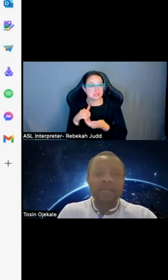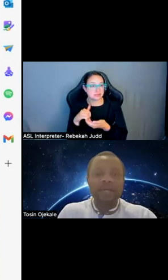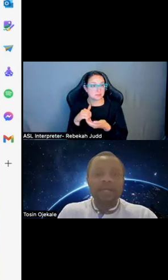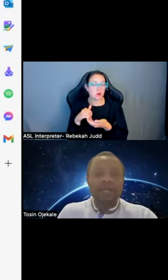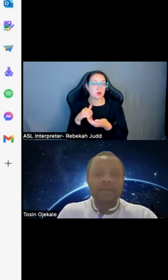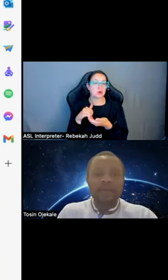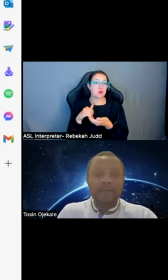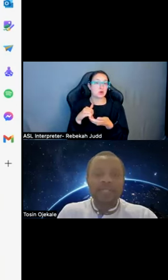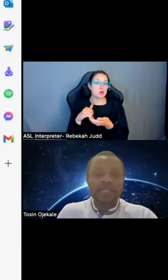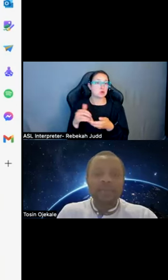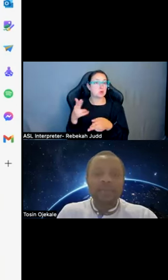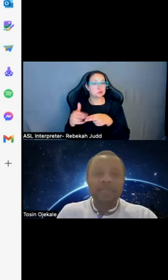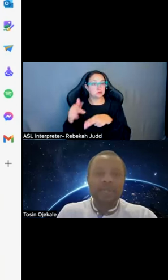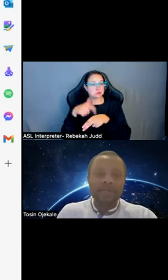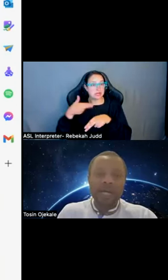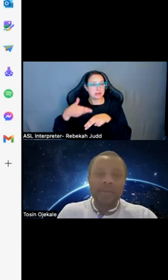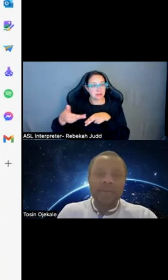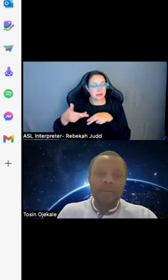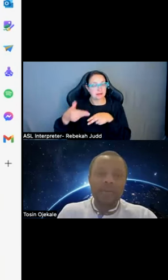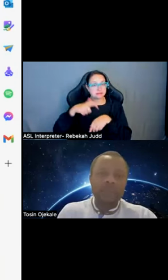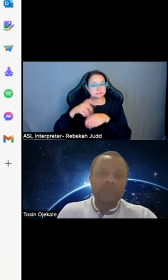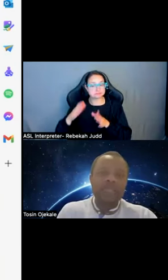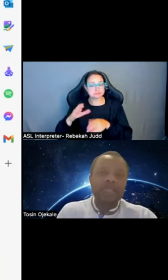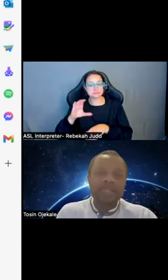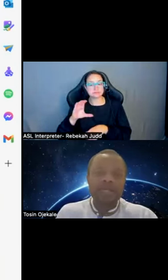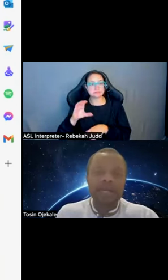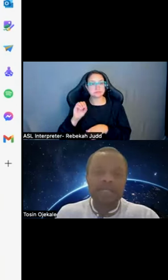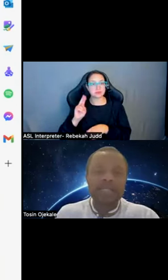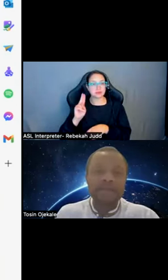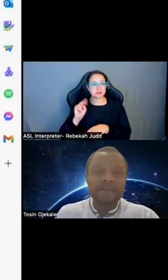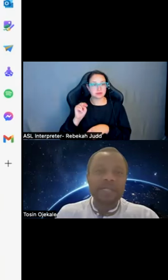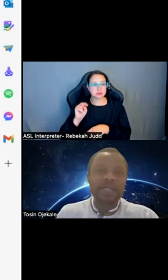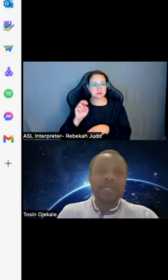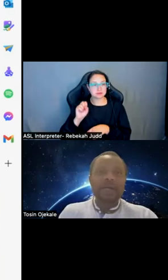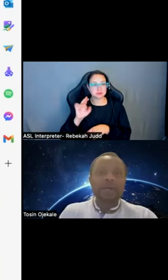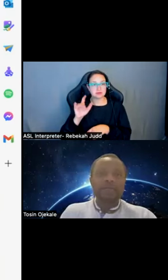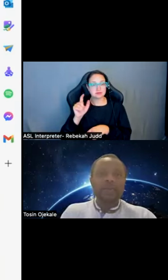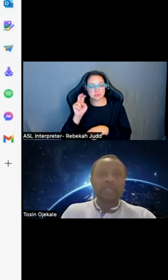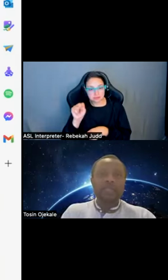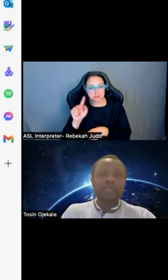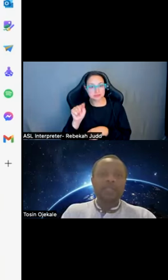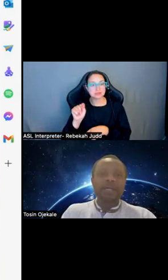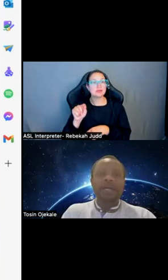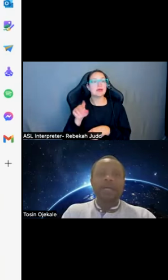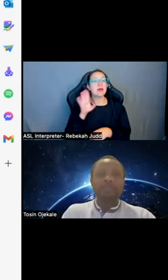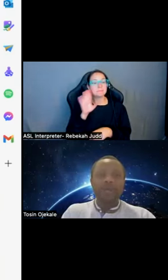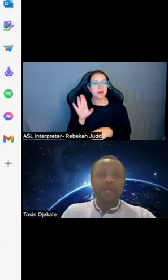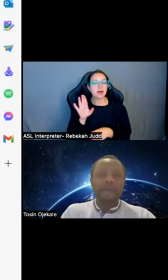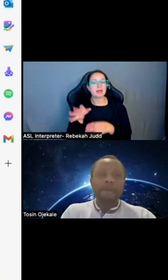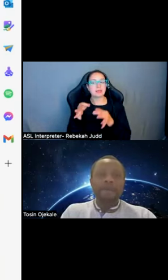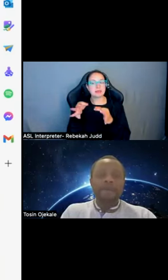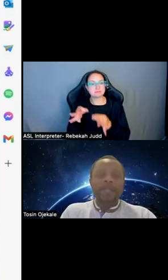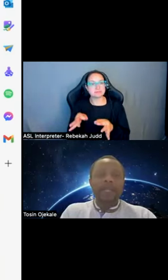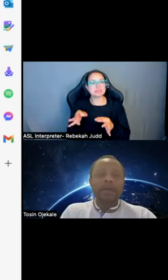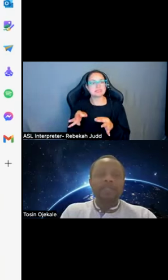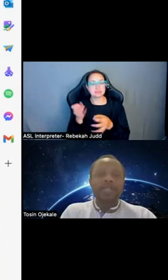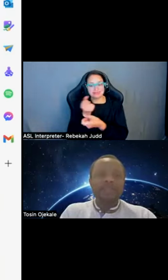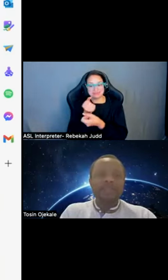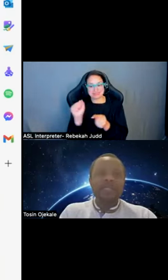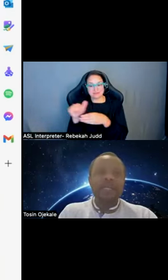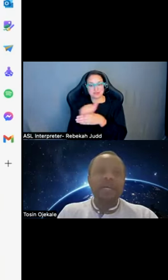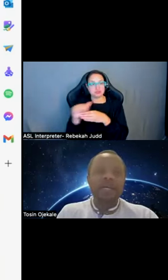consultant. So the first thing they will make sure that you go through is safety onboarding training.